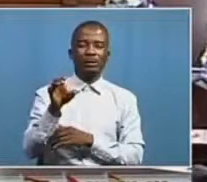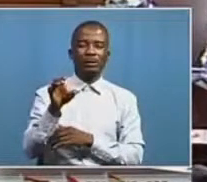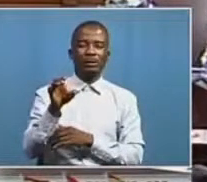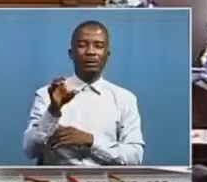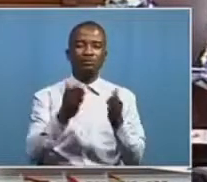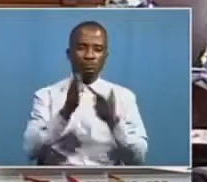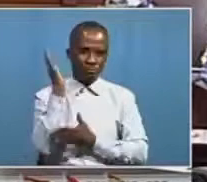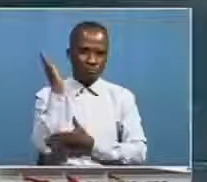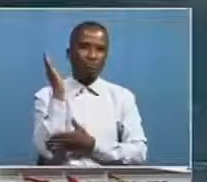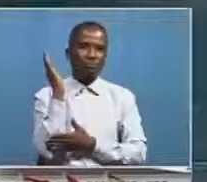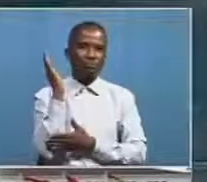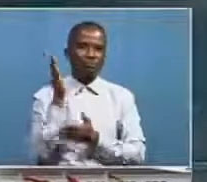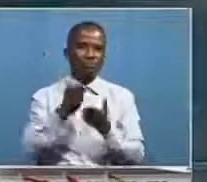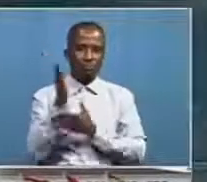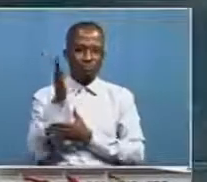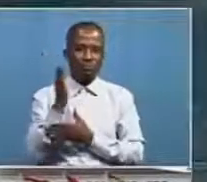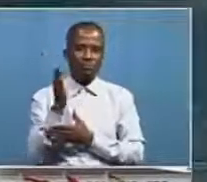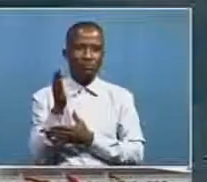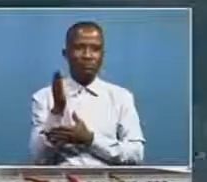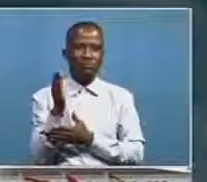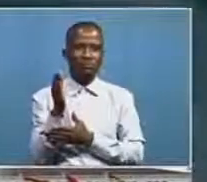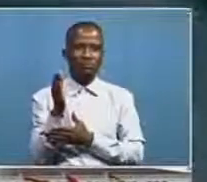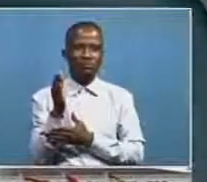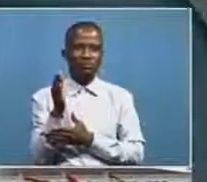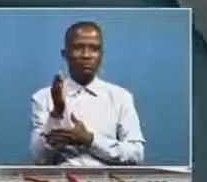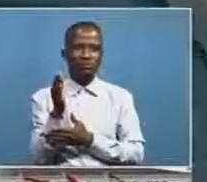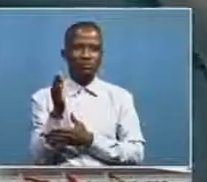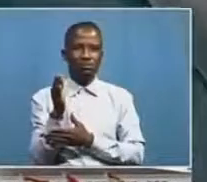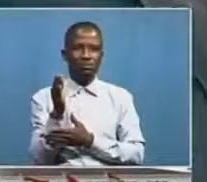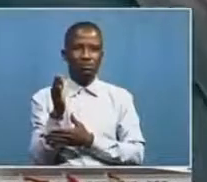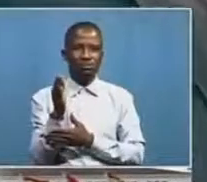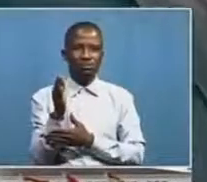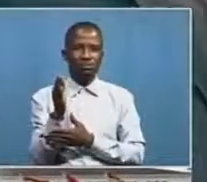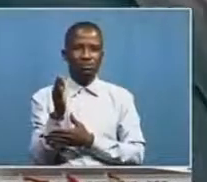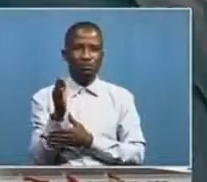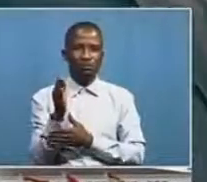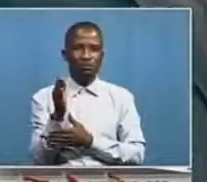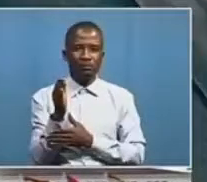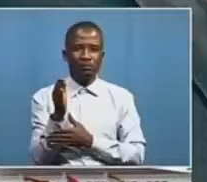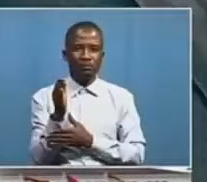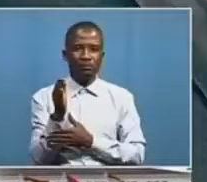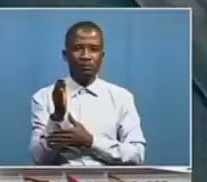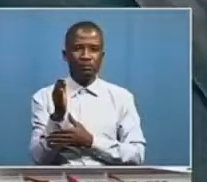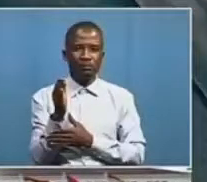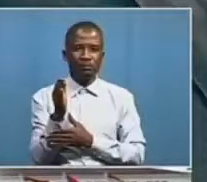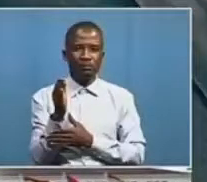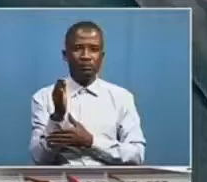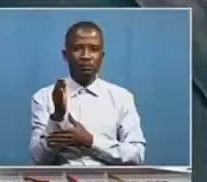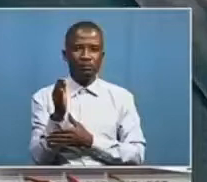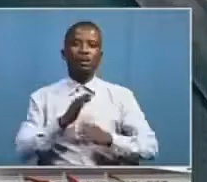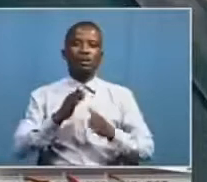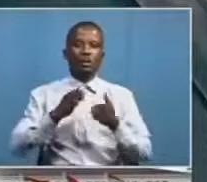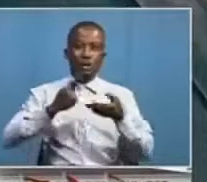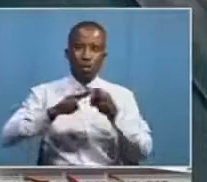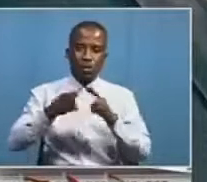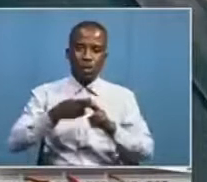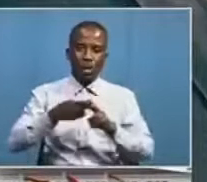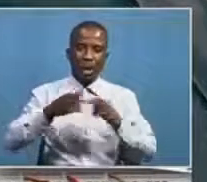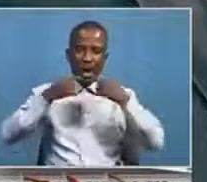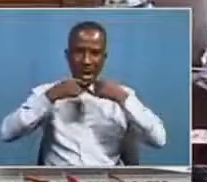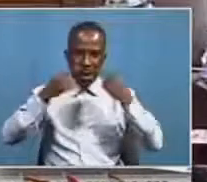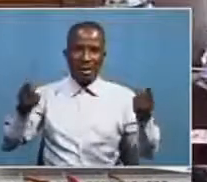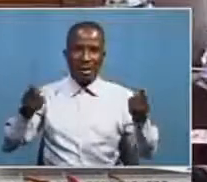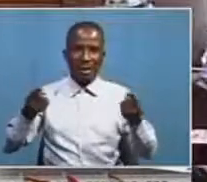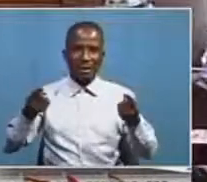made when he made the declaration. He are, however, certified from the evidence on record that the figures announced